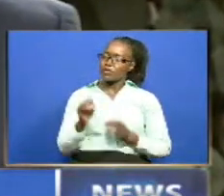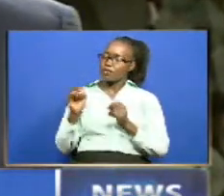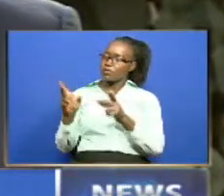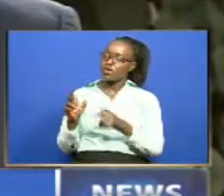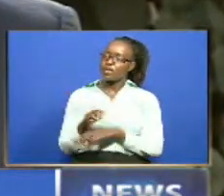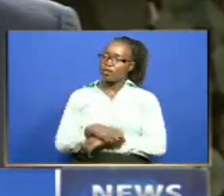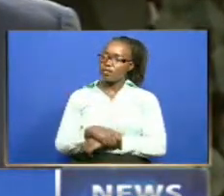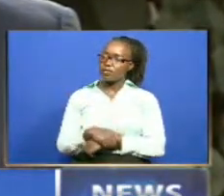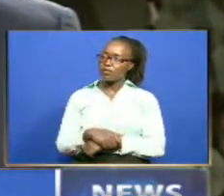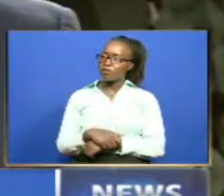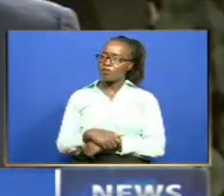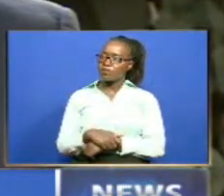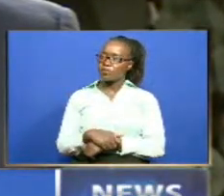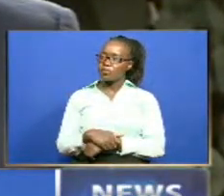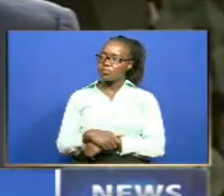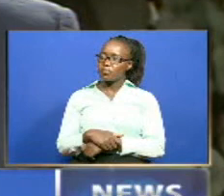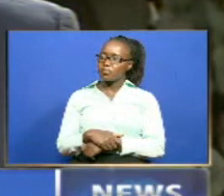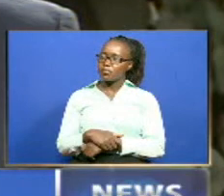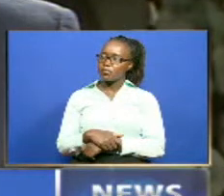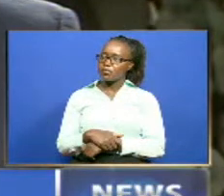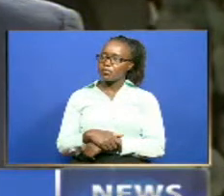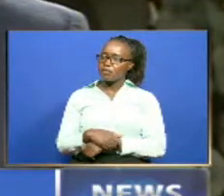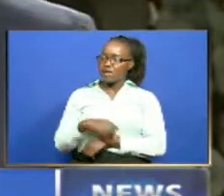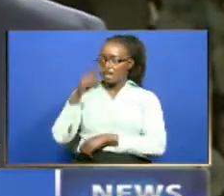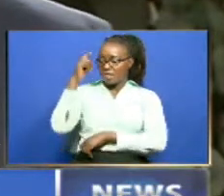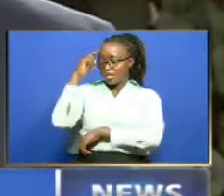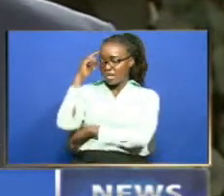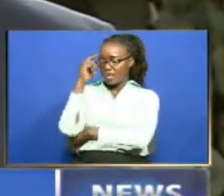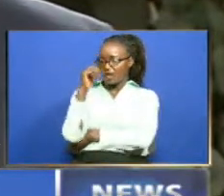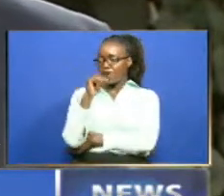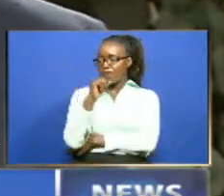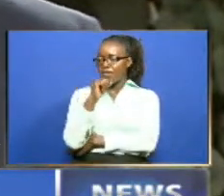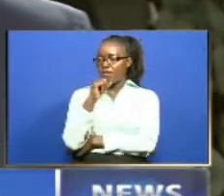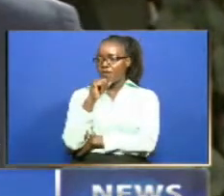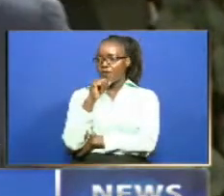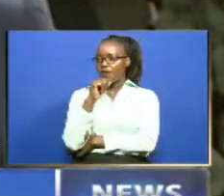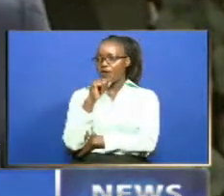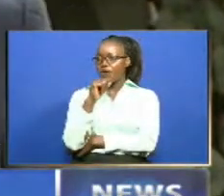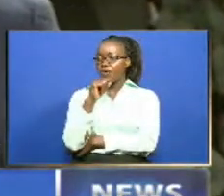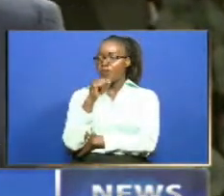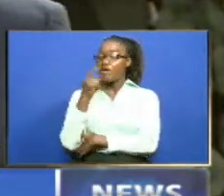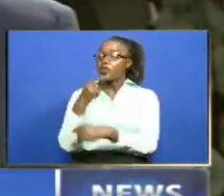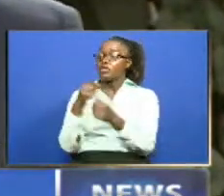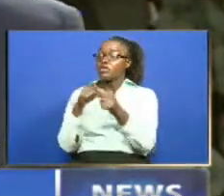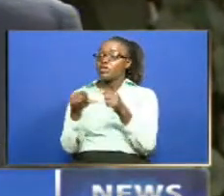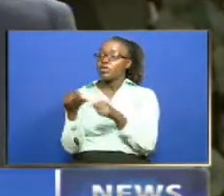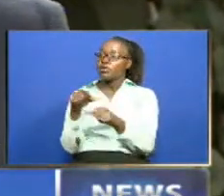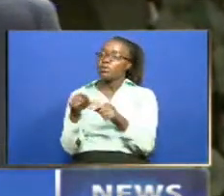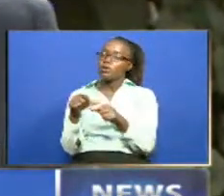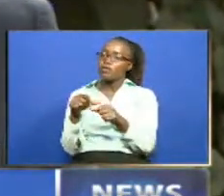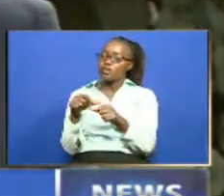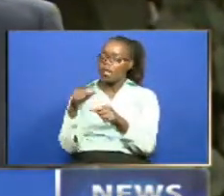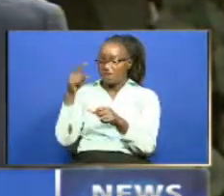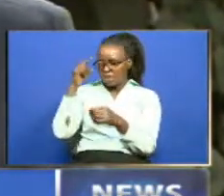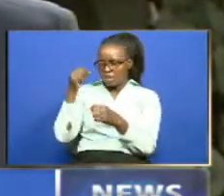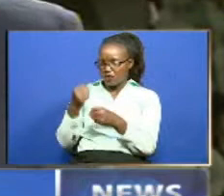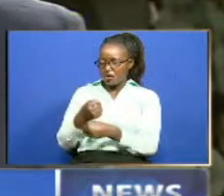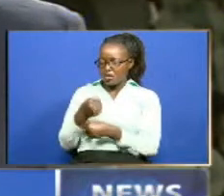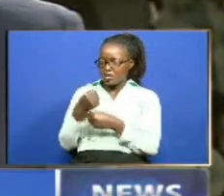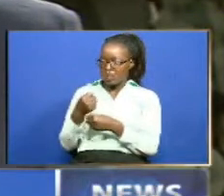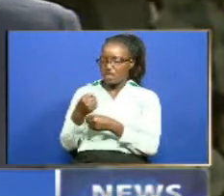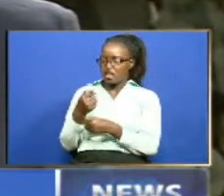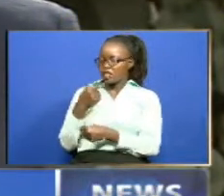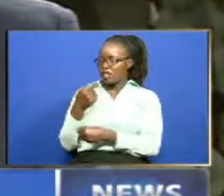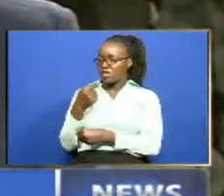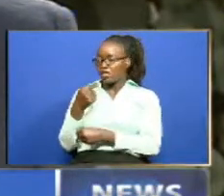So I think one is, and like I talked about before, is to think about resilience, is to say that, you